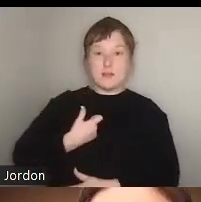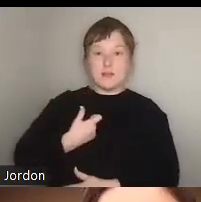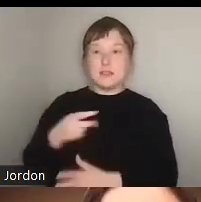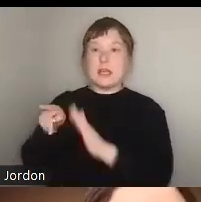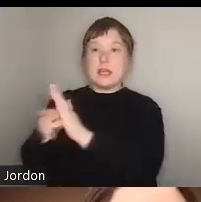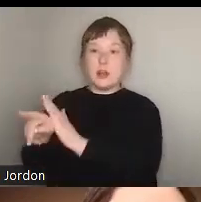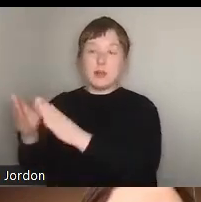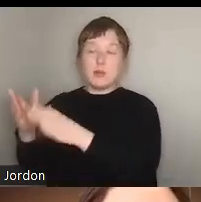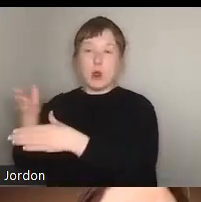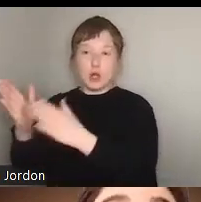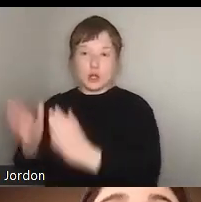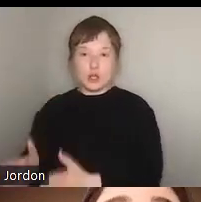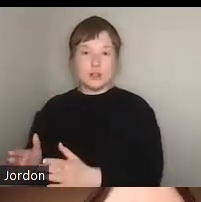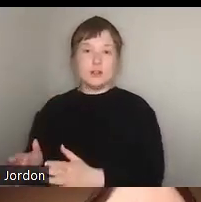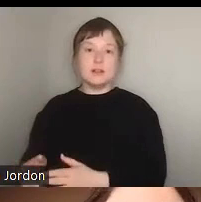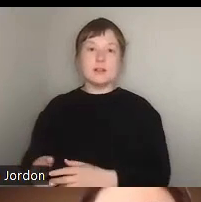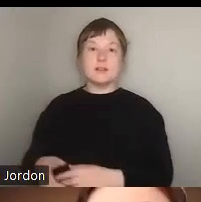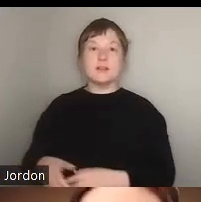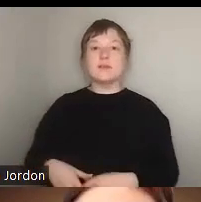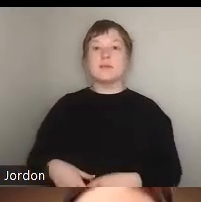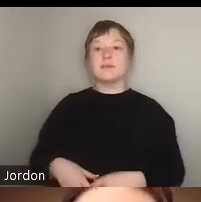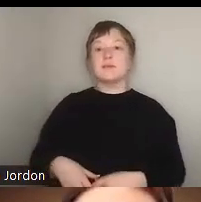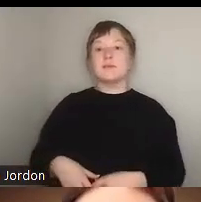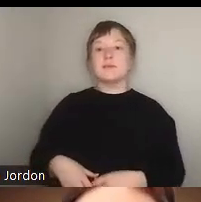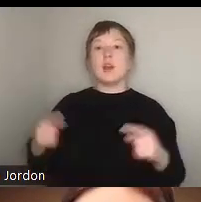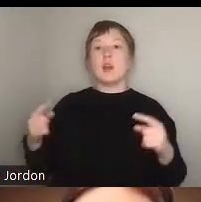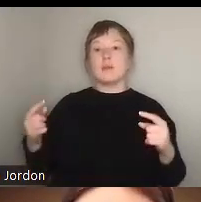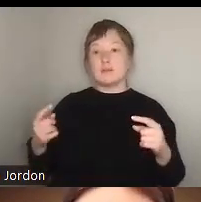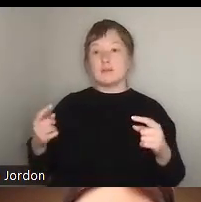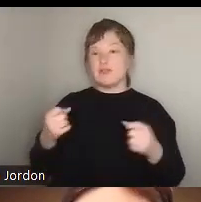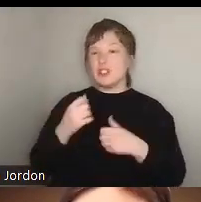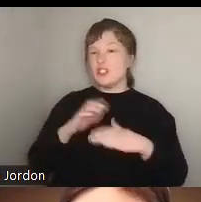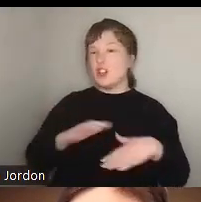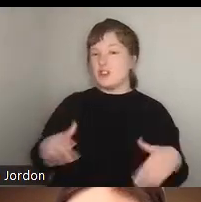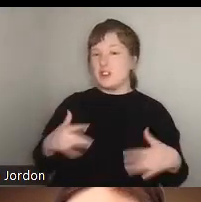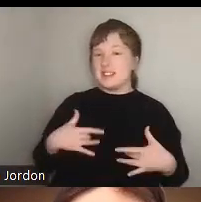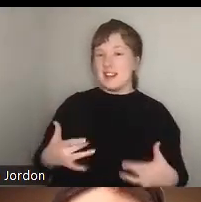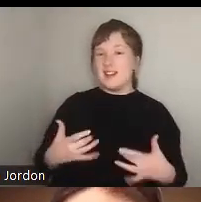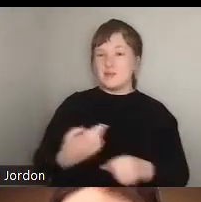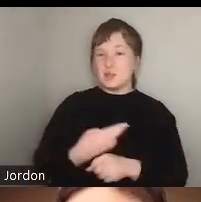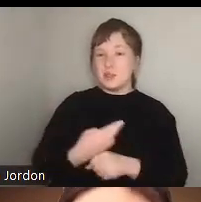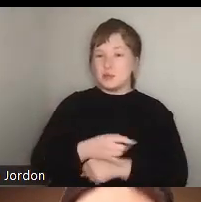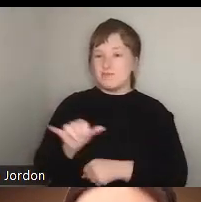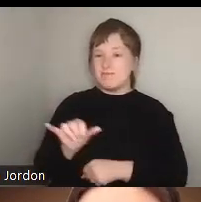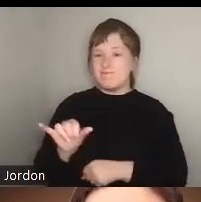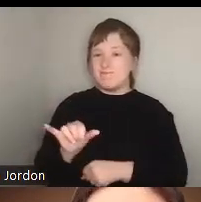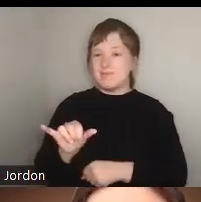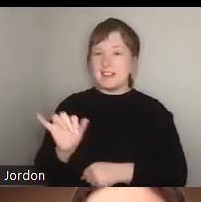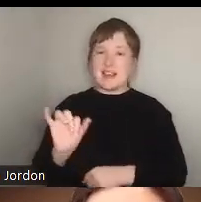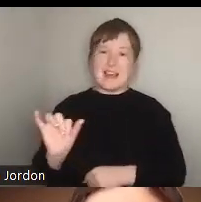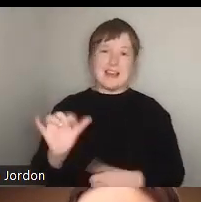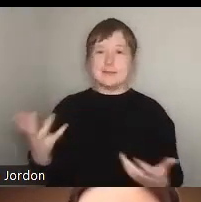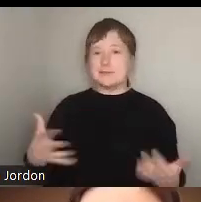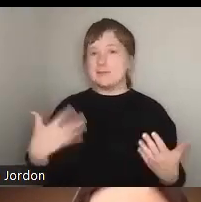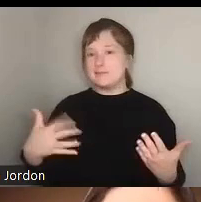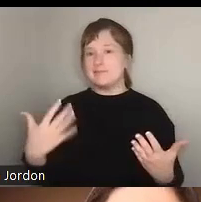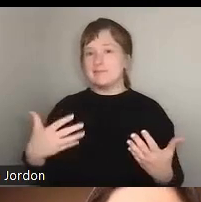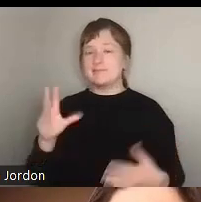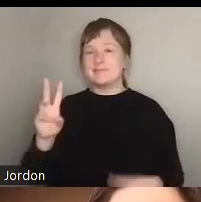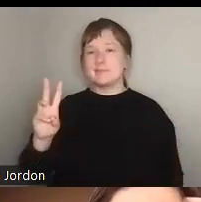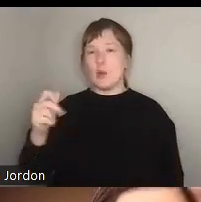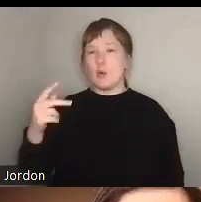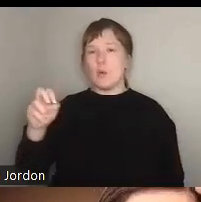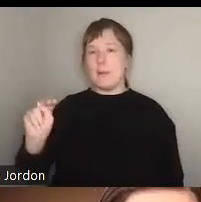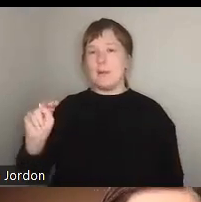partner. Children are often used sort of as almost like weapons against